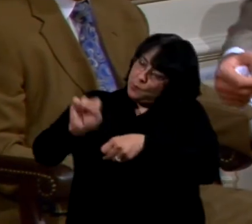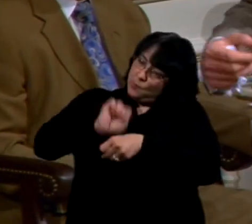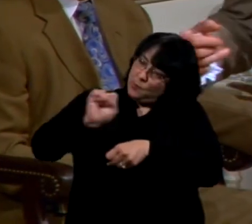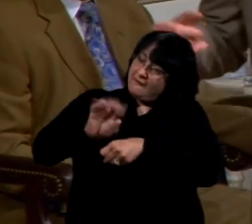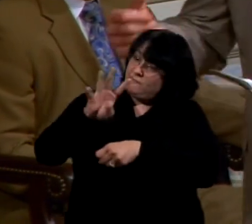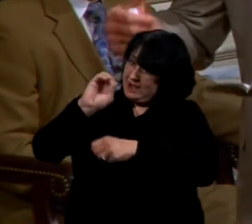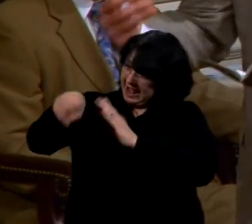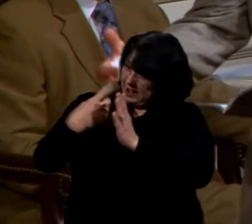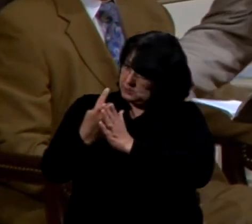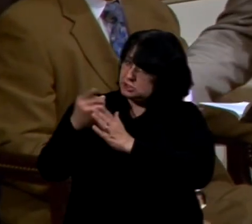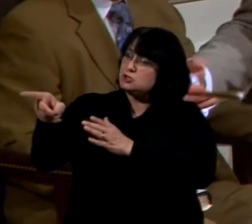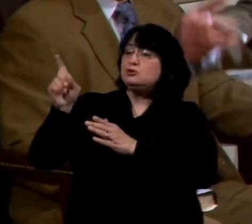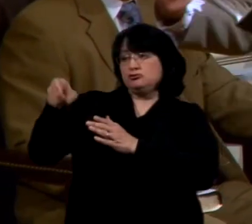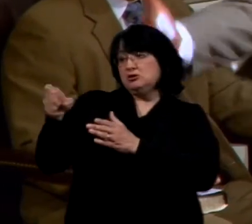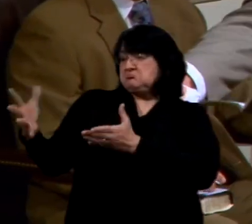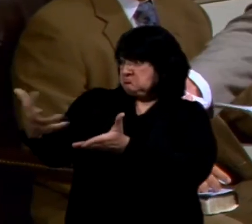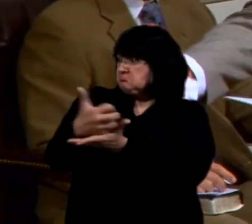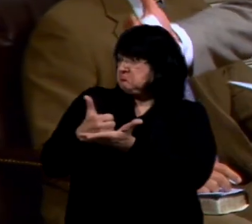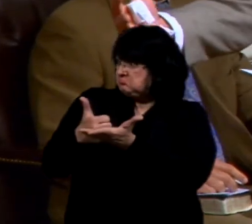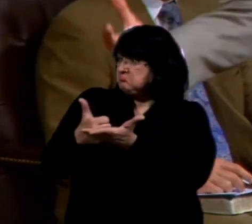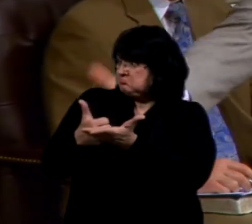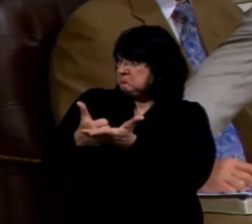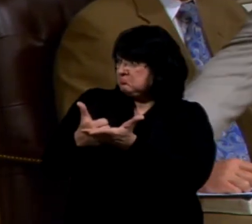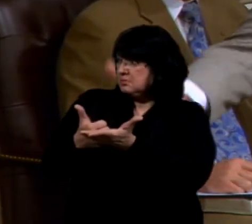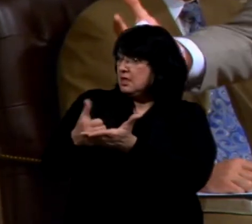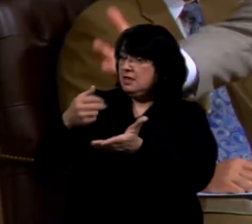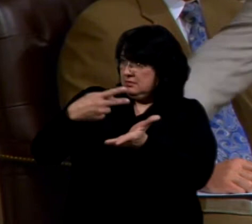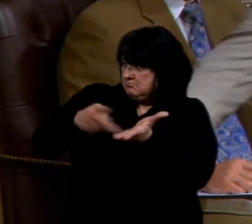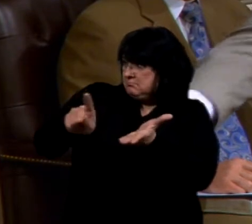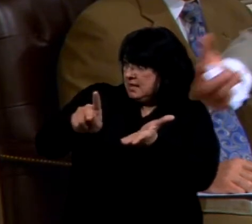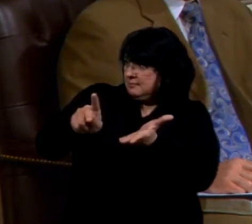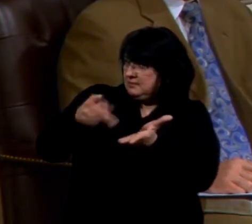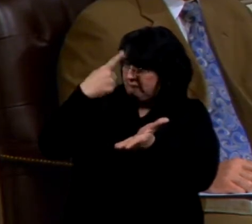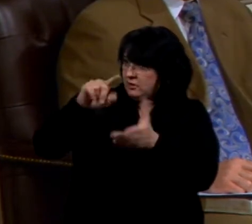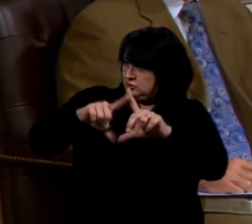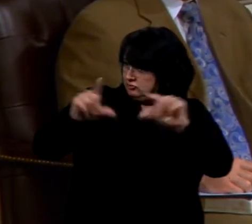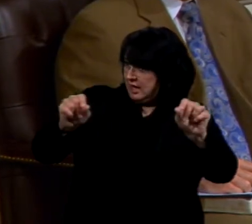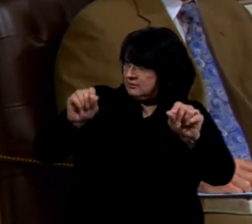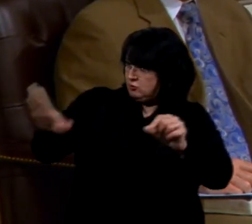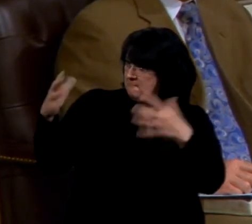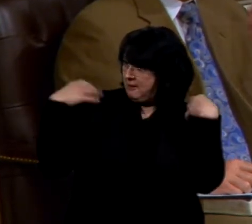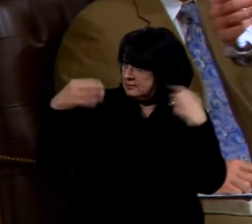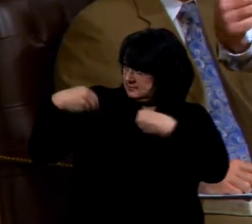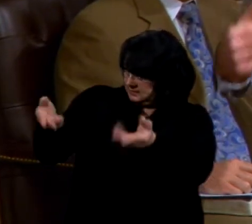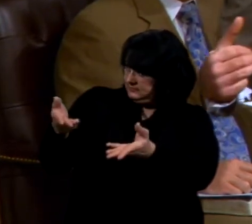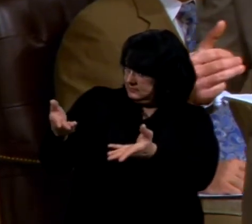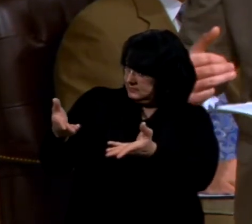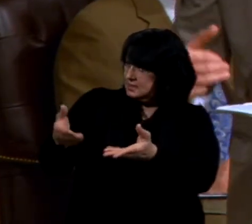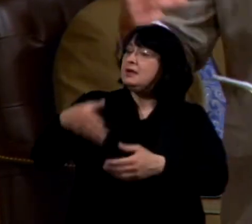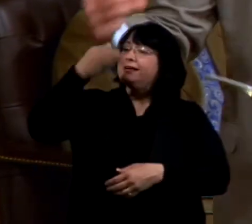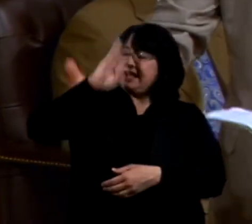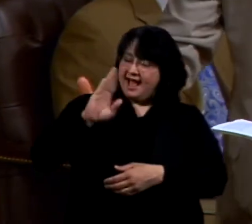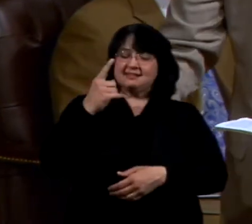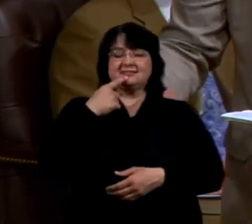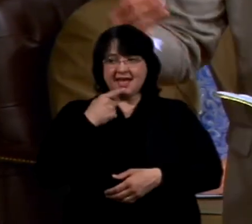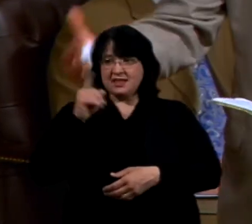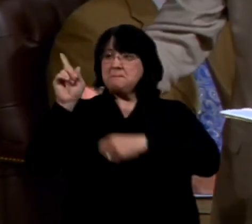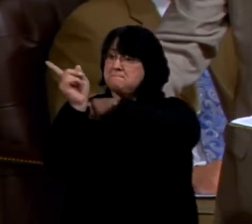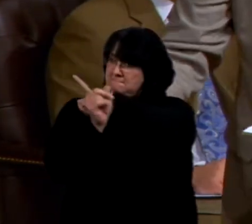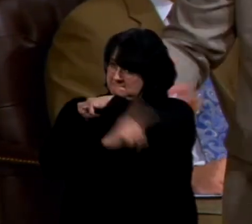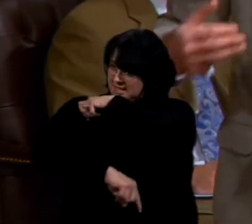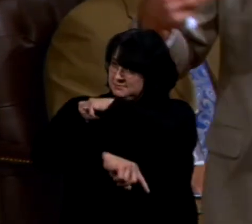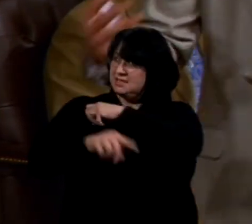hours, you've earned the wage of the check that your boss is going to give you. And God said that the penalty,